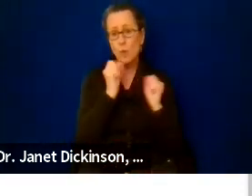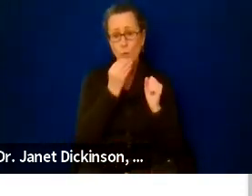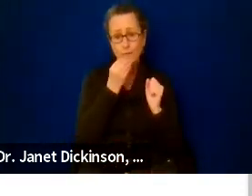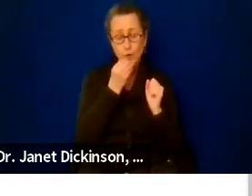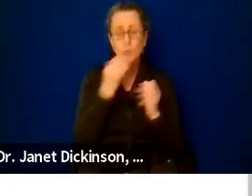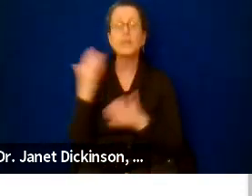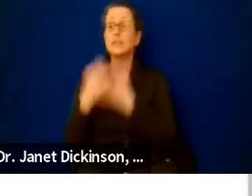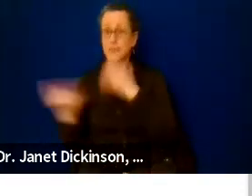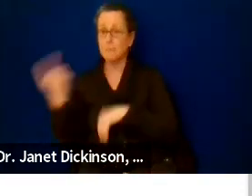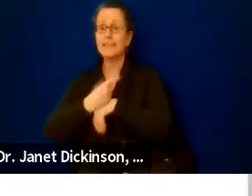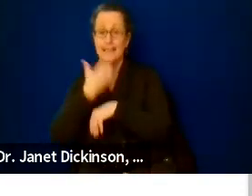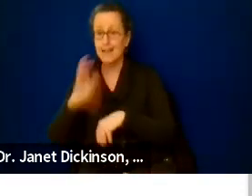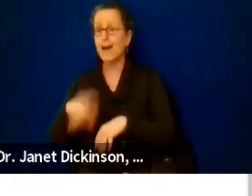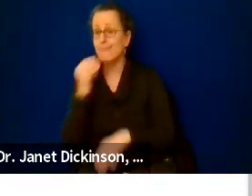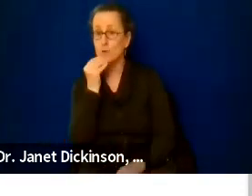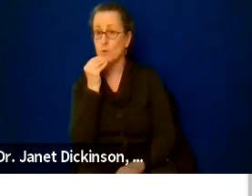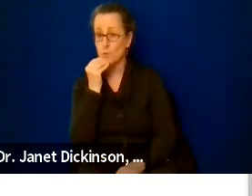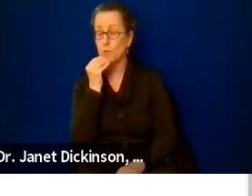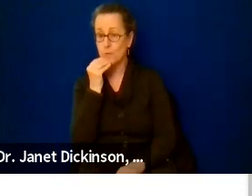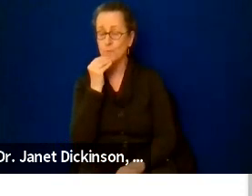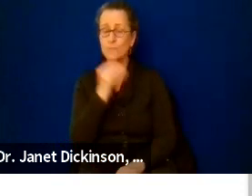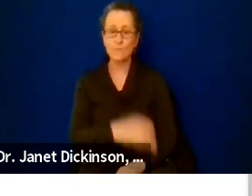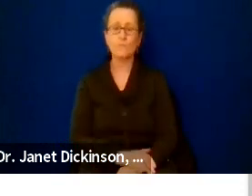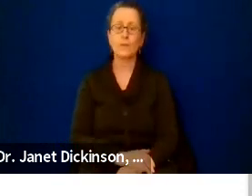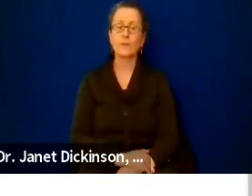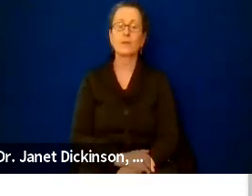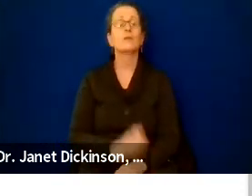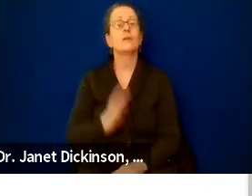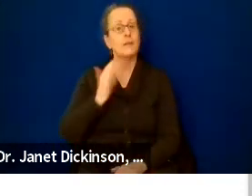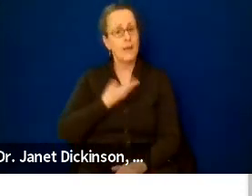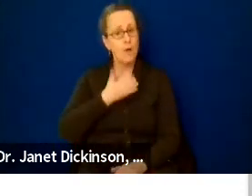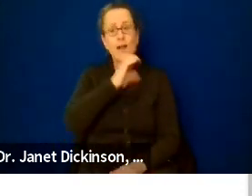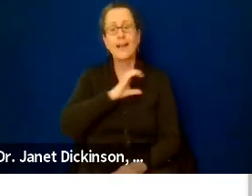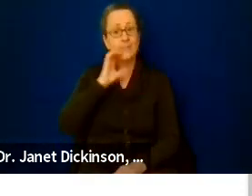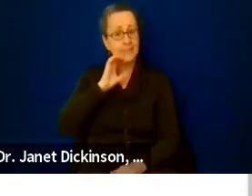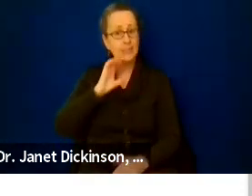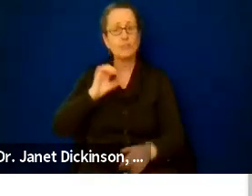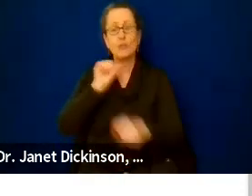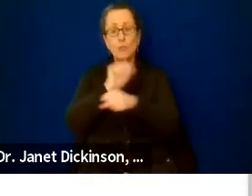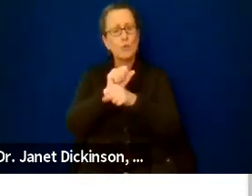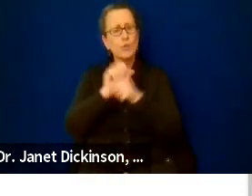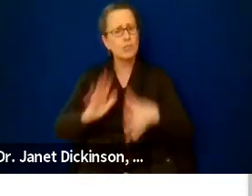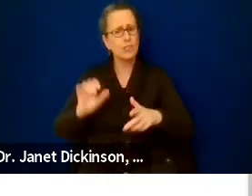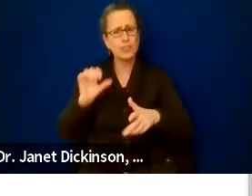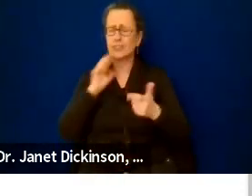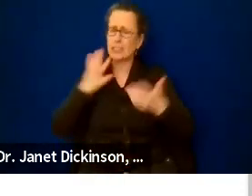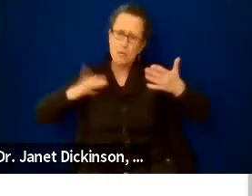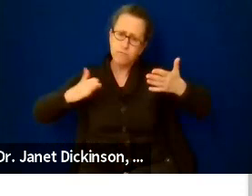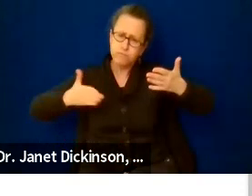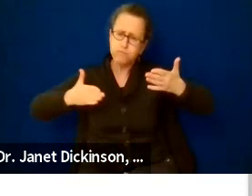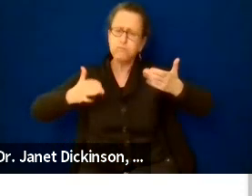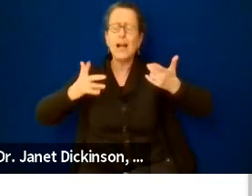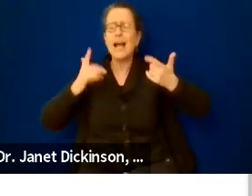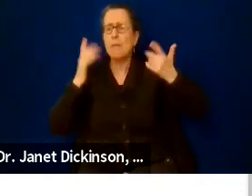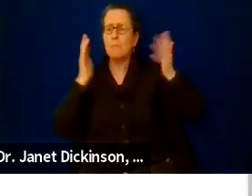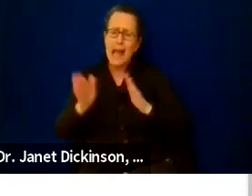hot options. Our food service staff is working very hard to make sure that there's a good variety for students